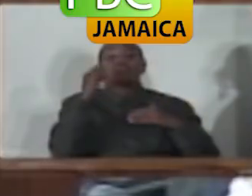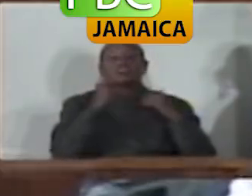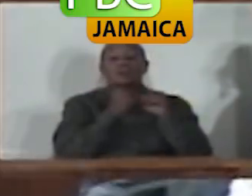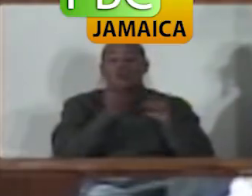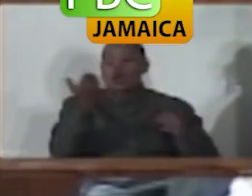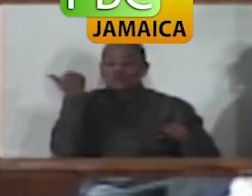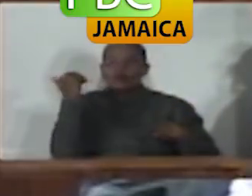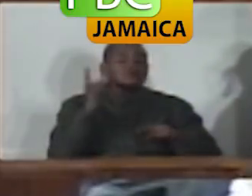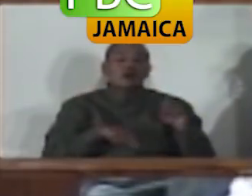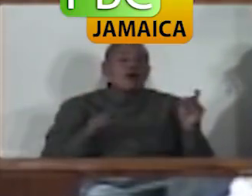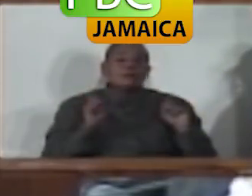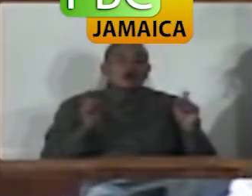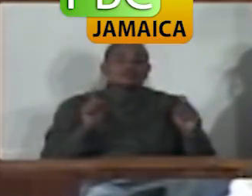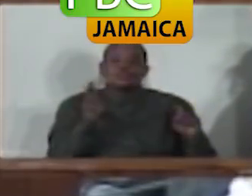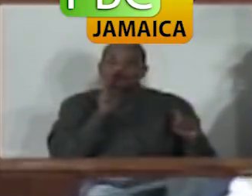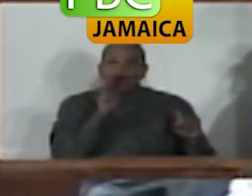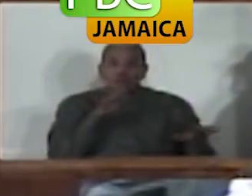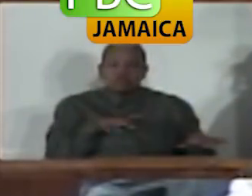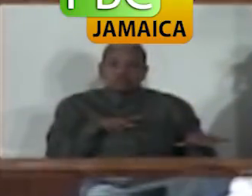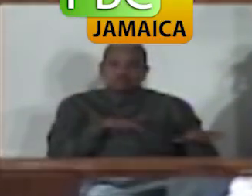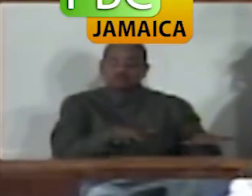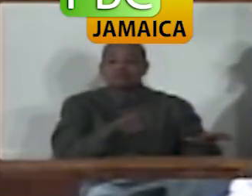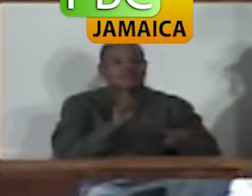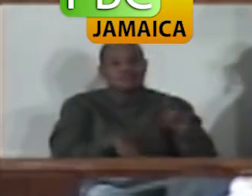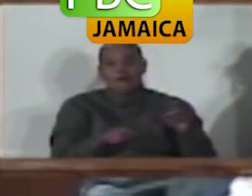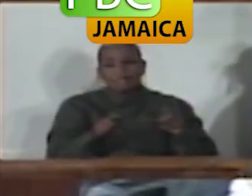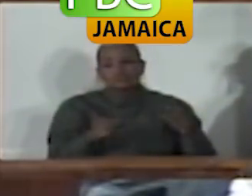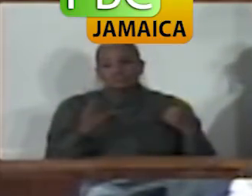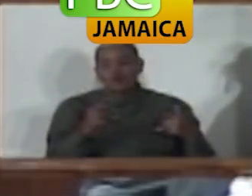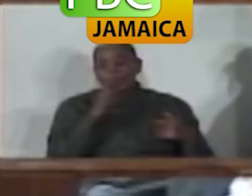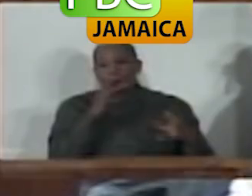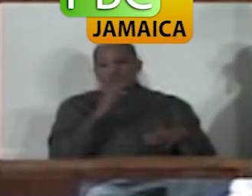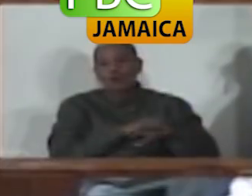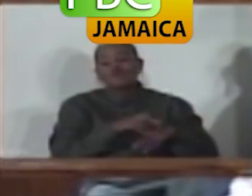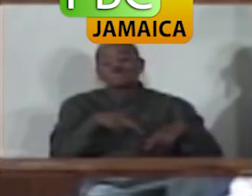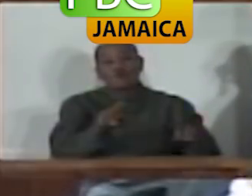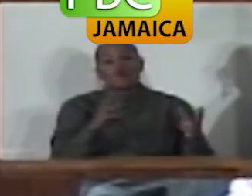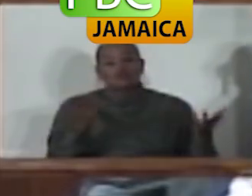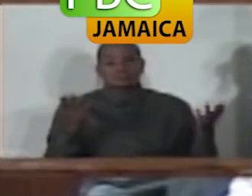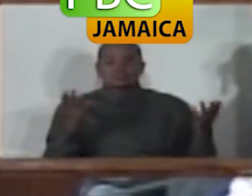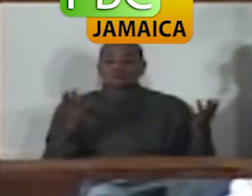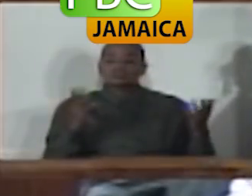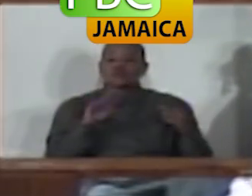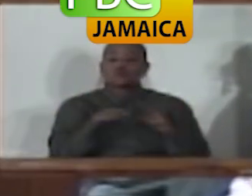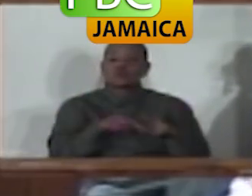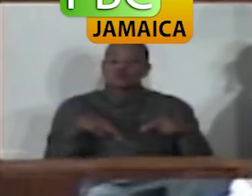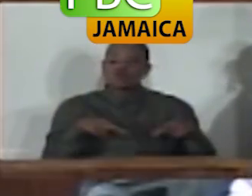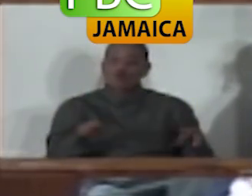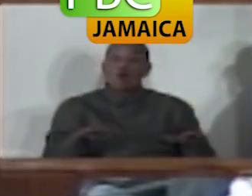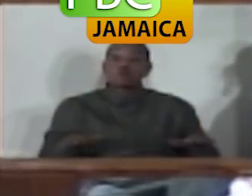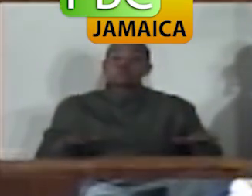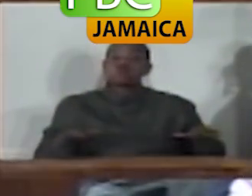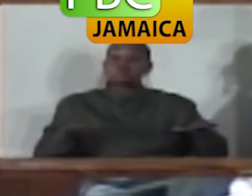cannot carry the volume of water that is now coming down on these roads. And therefore, when the roads